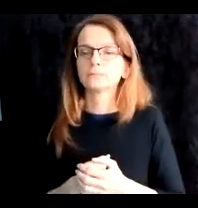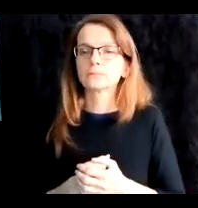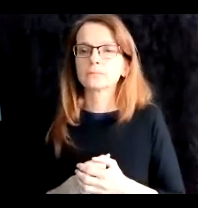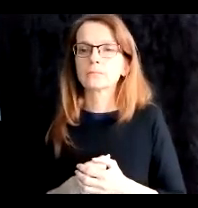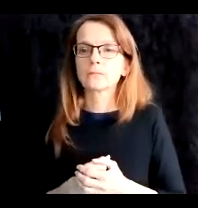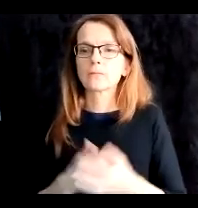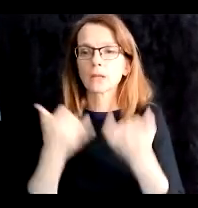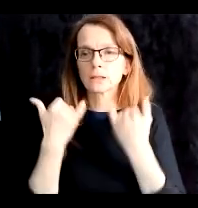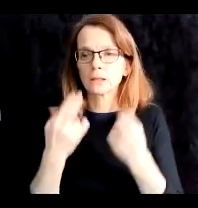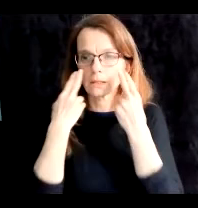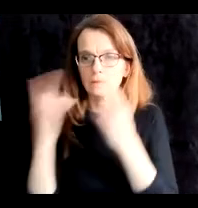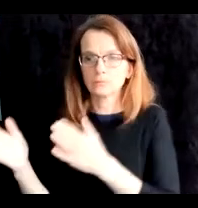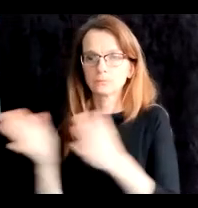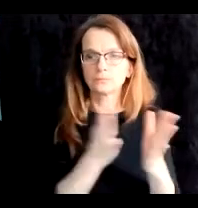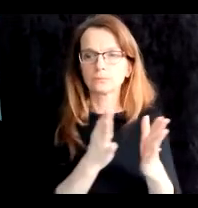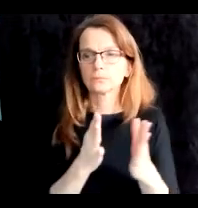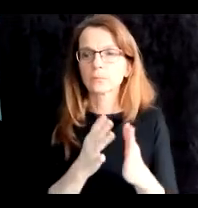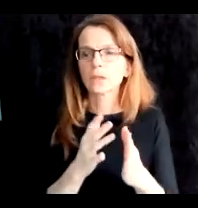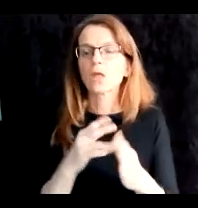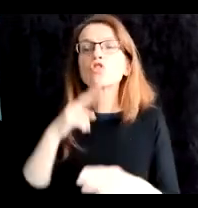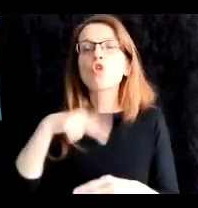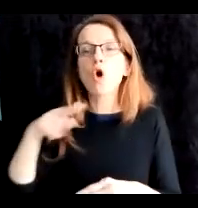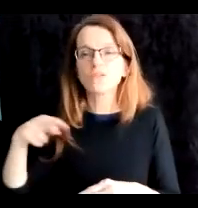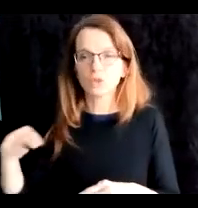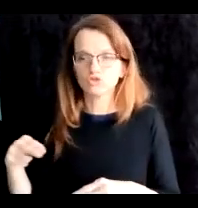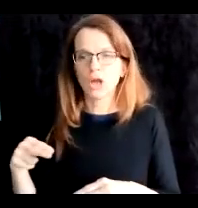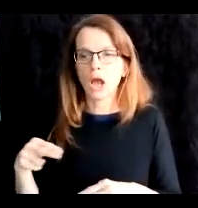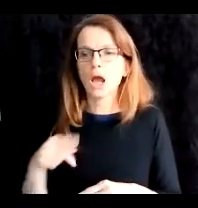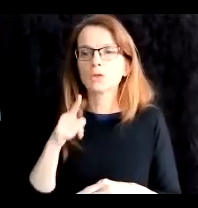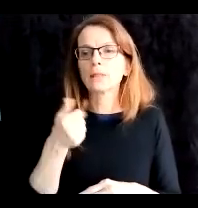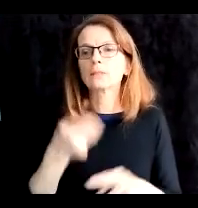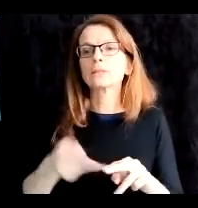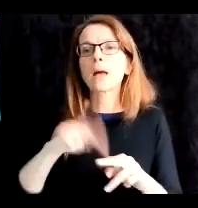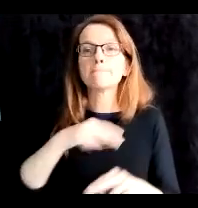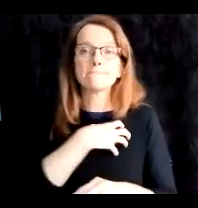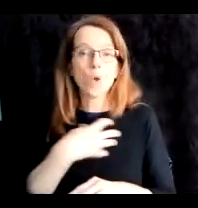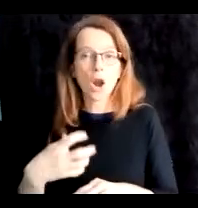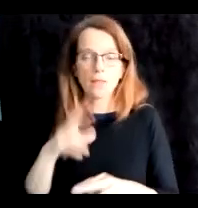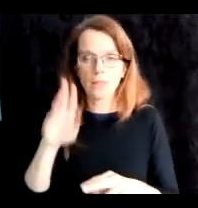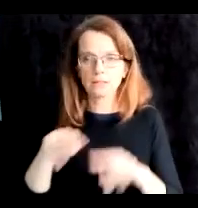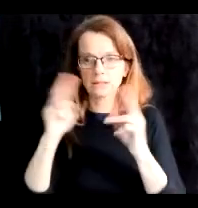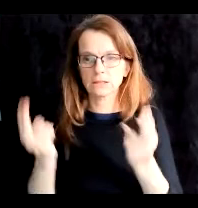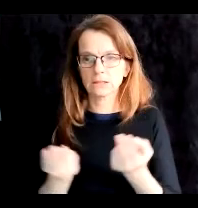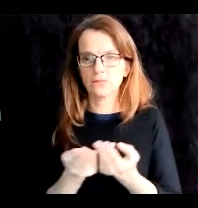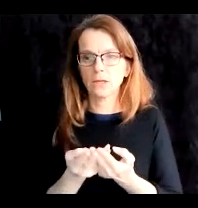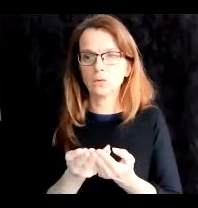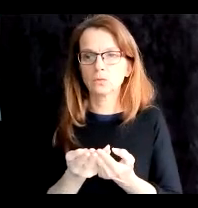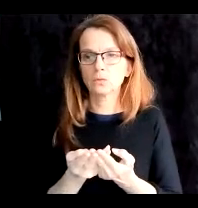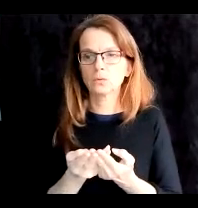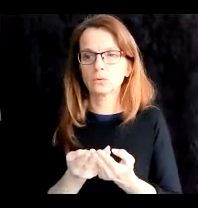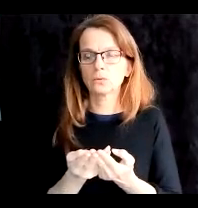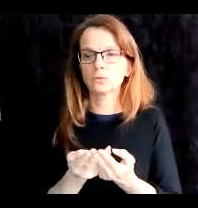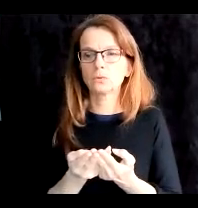is one of the richest countries in the world. And the country very famous for being aware of the